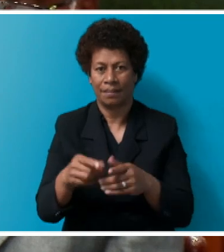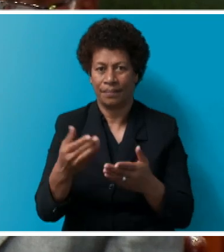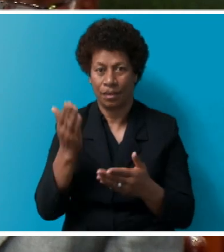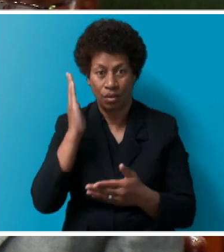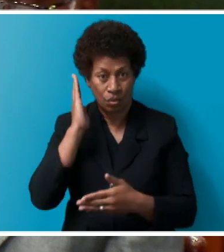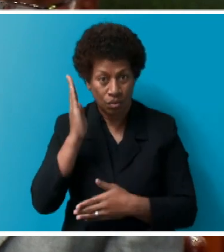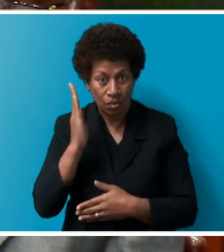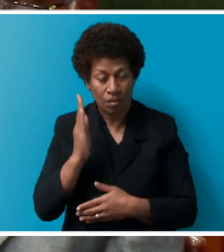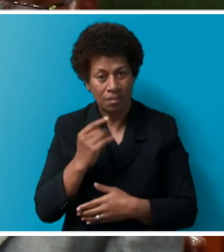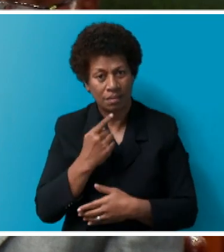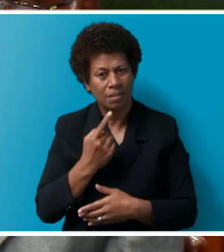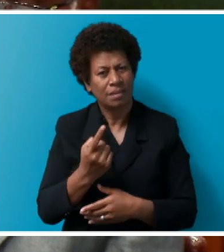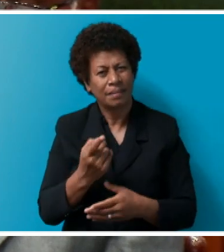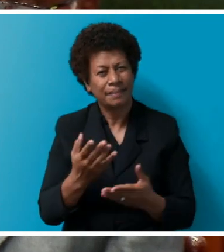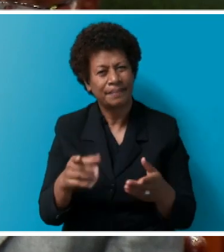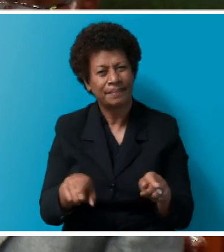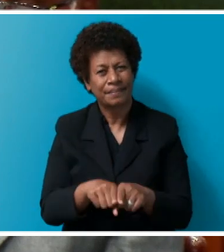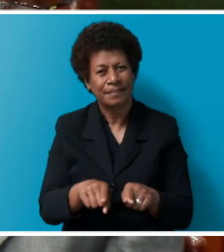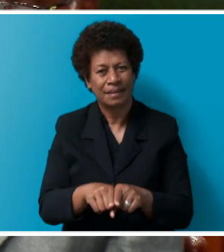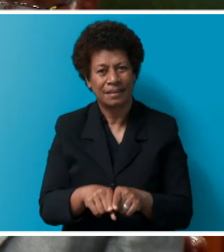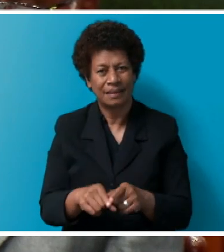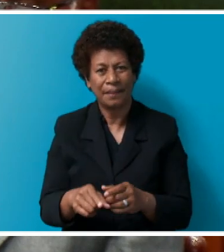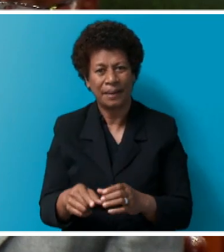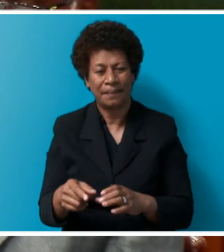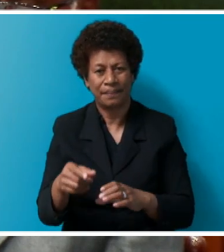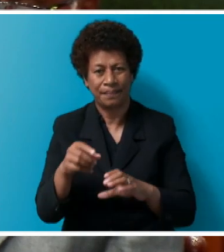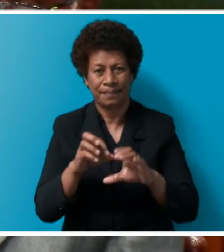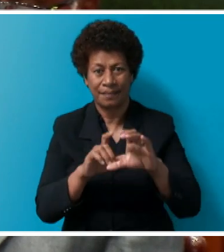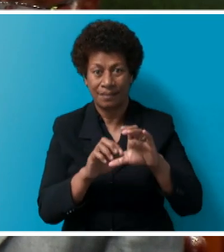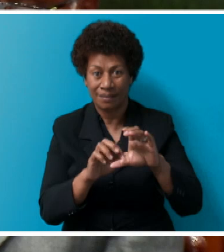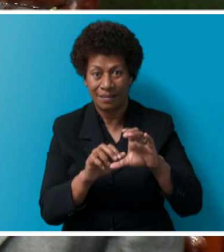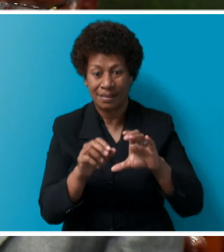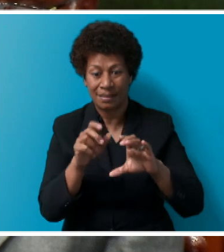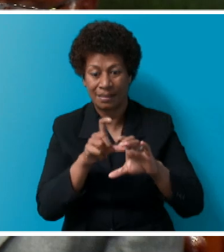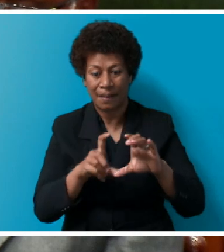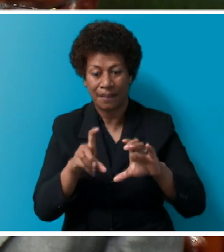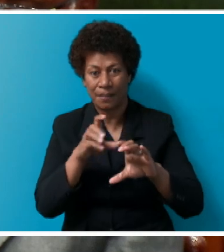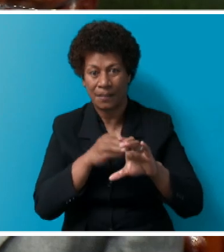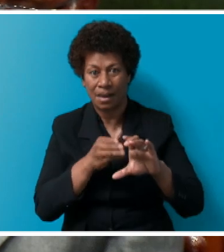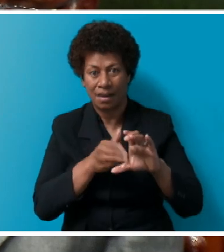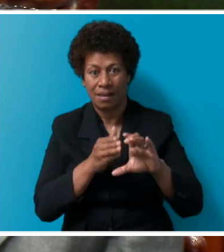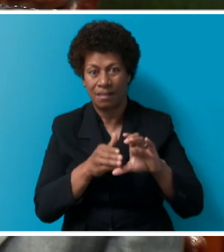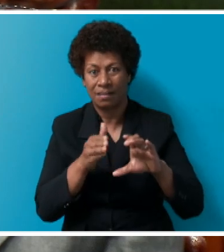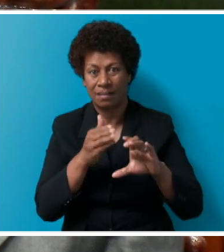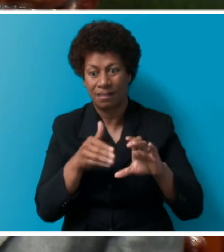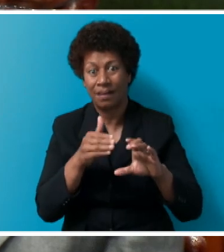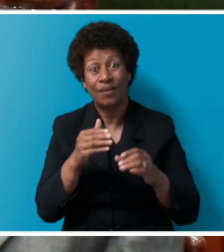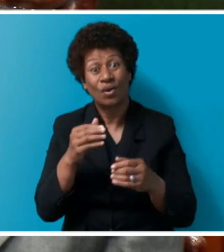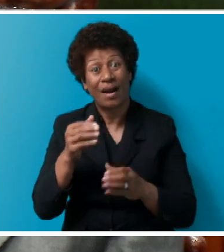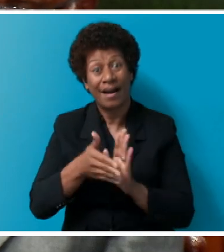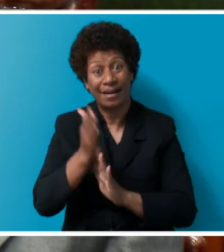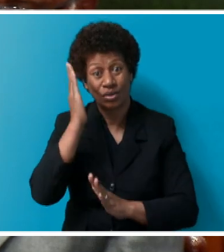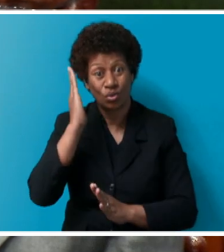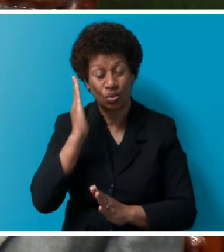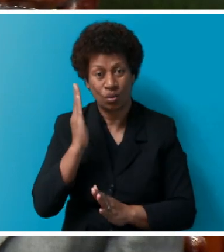Cyber Safety Pacifica Roadshow, awareness sessions were conducted with secondary school students to educate them on